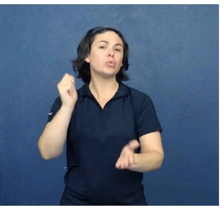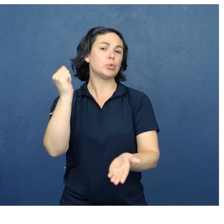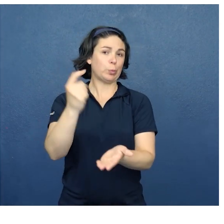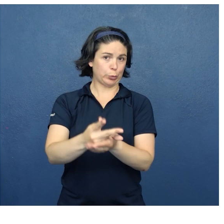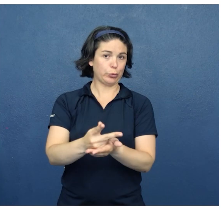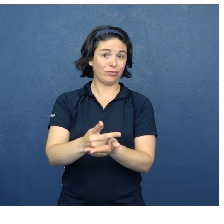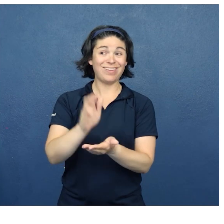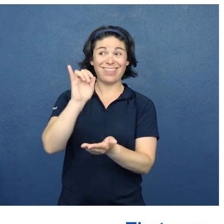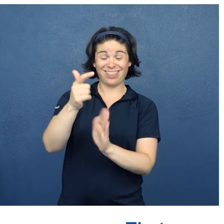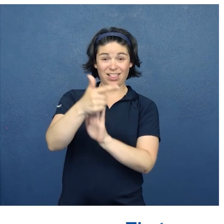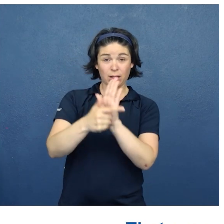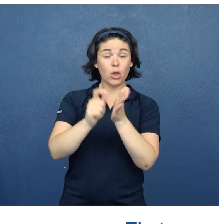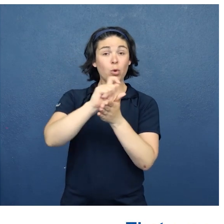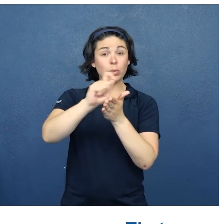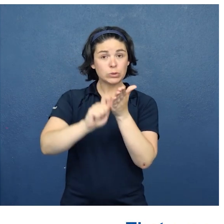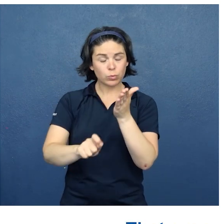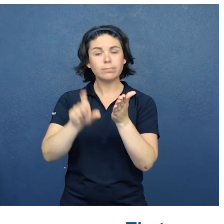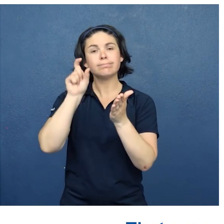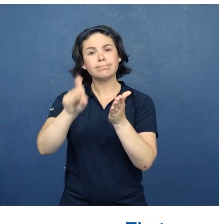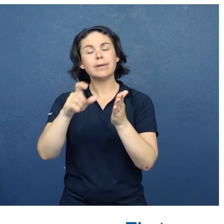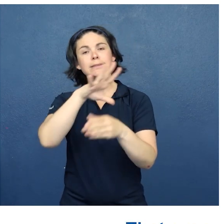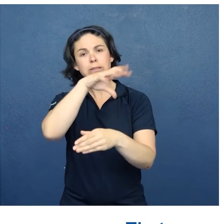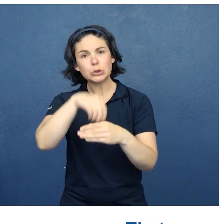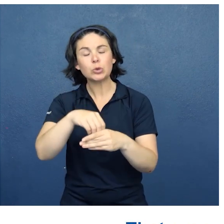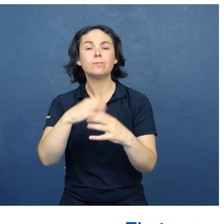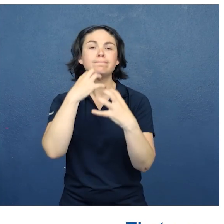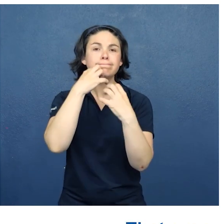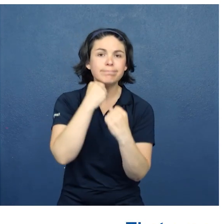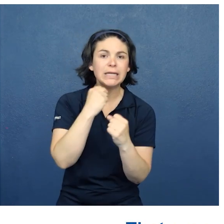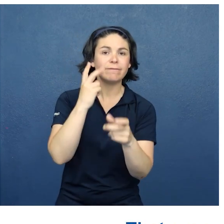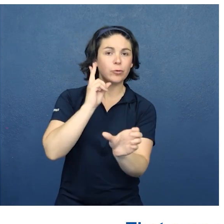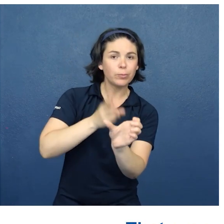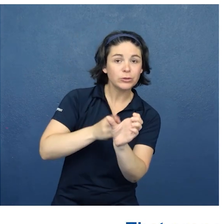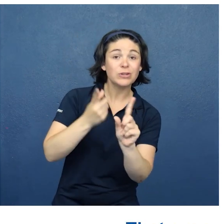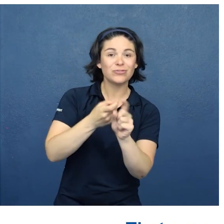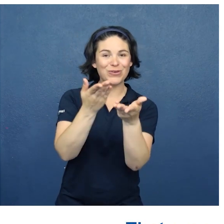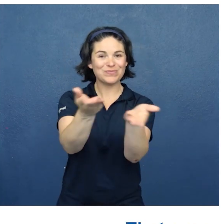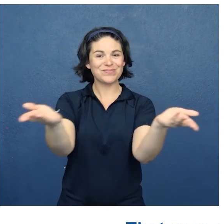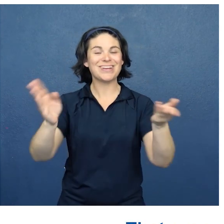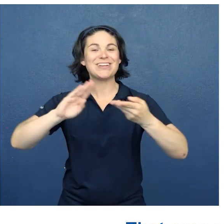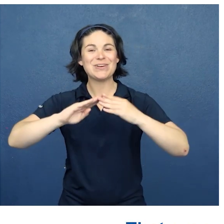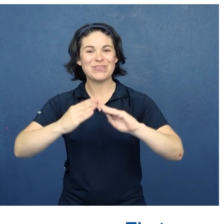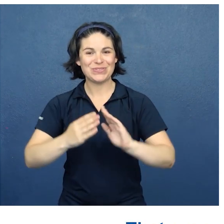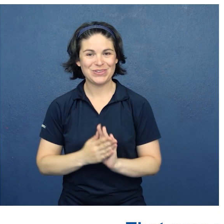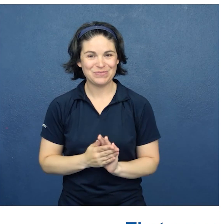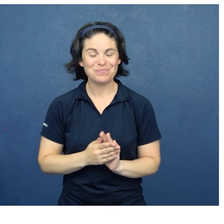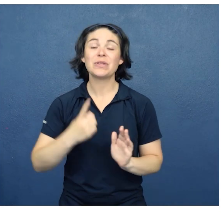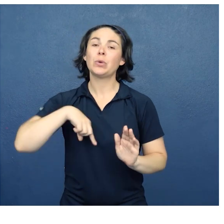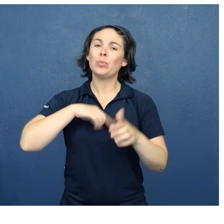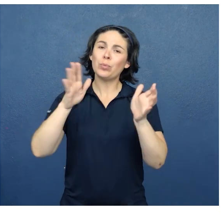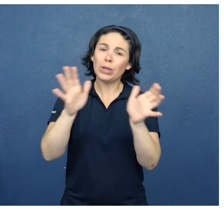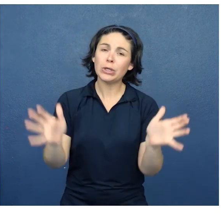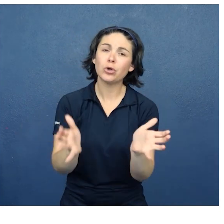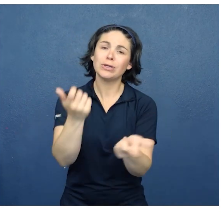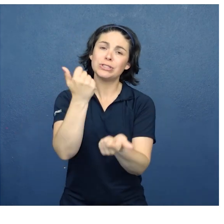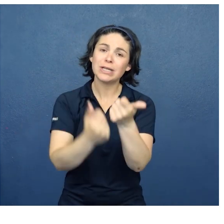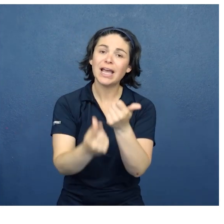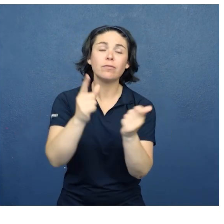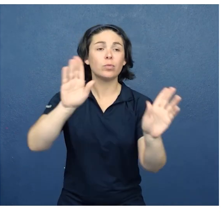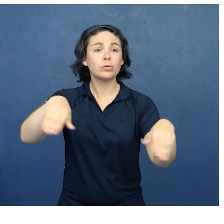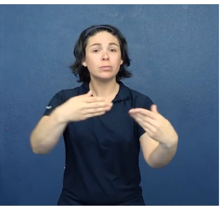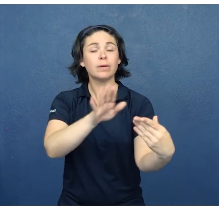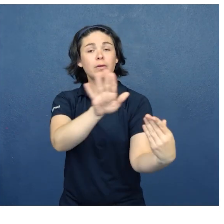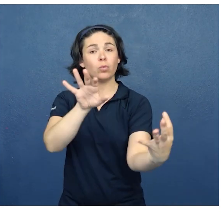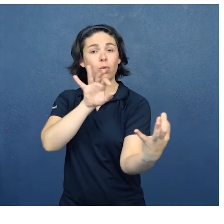2004. That proposition was written to include meaningful participation from the community. We encourage everyone to